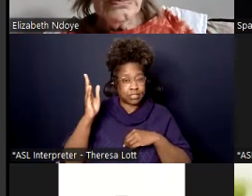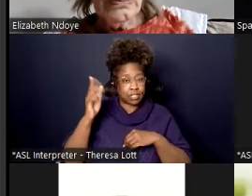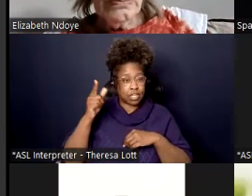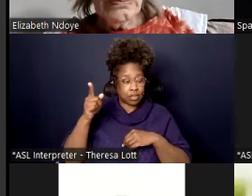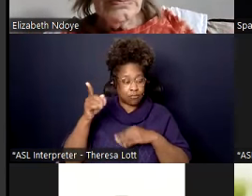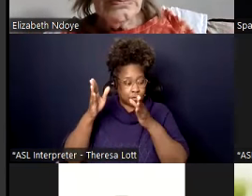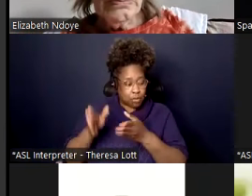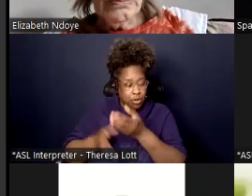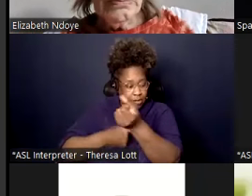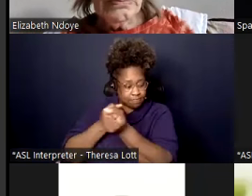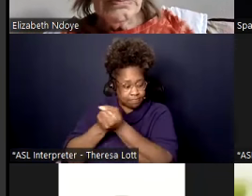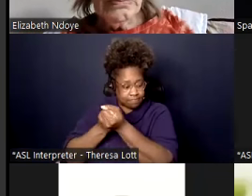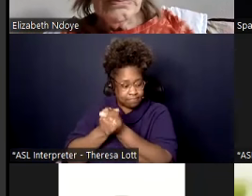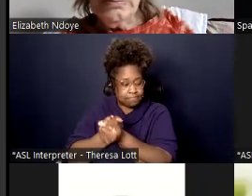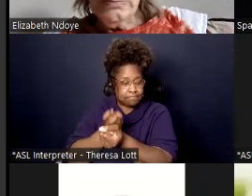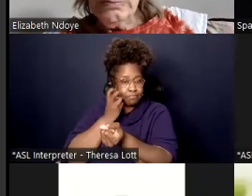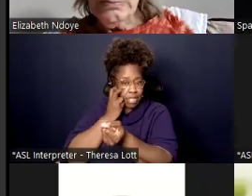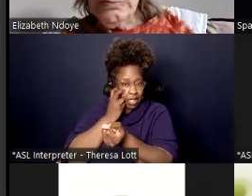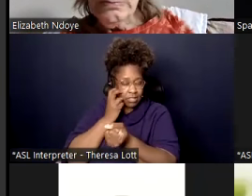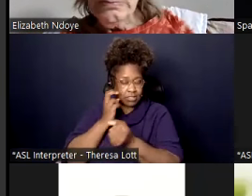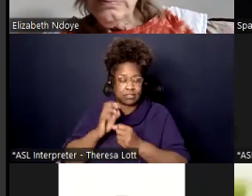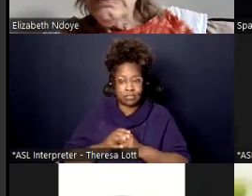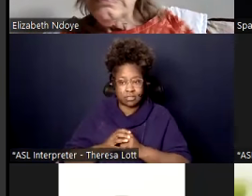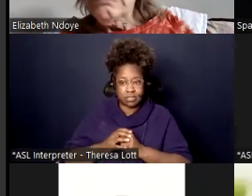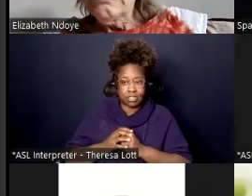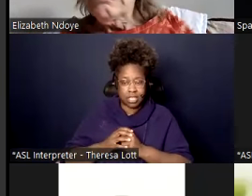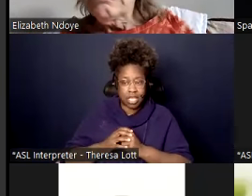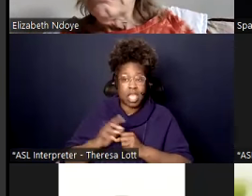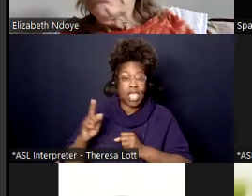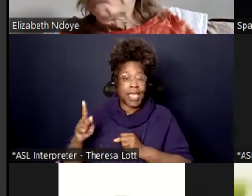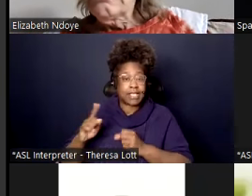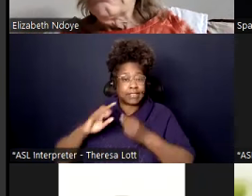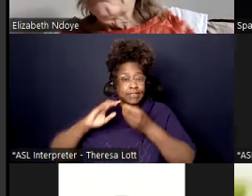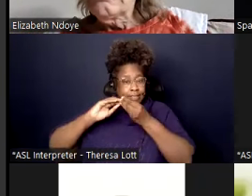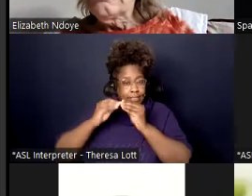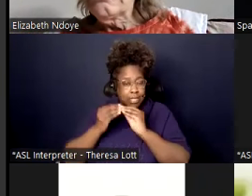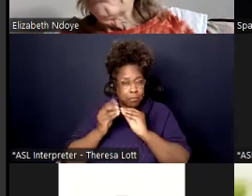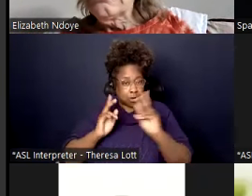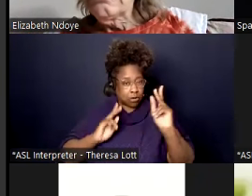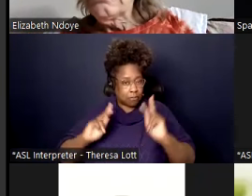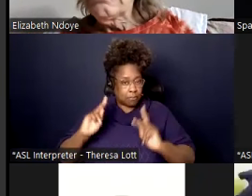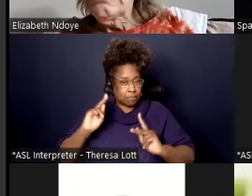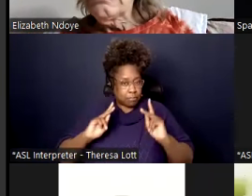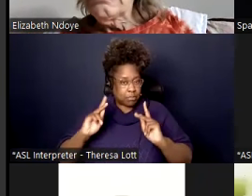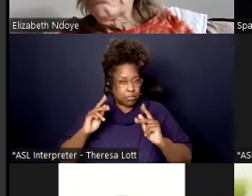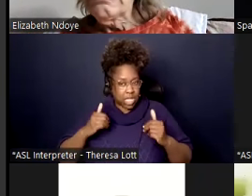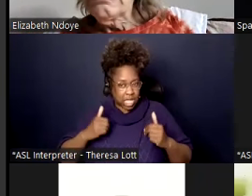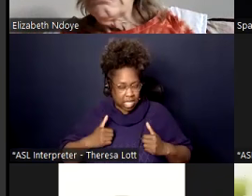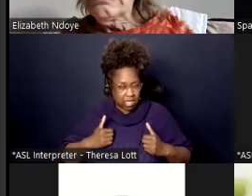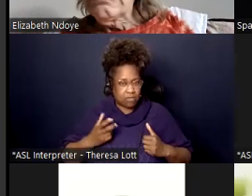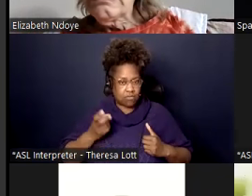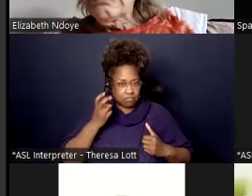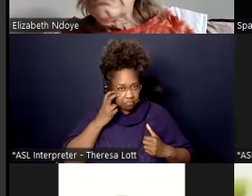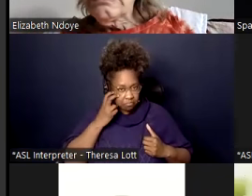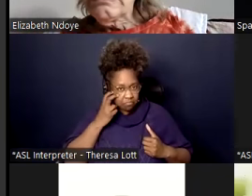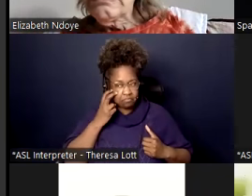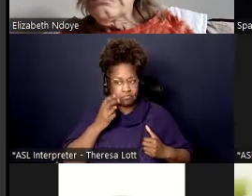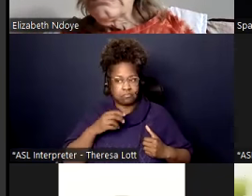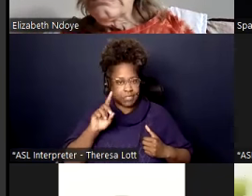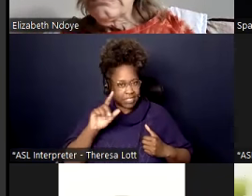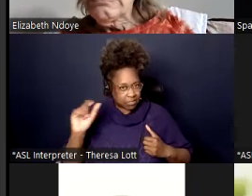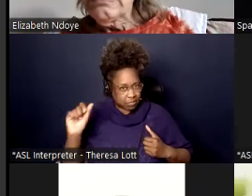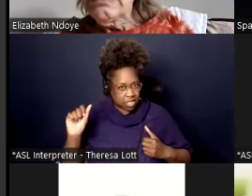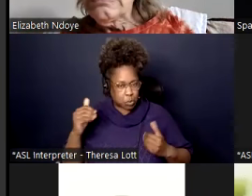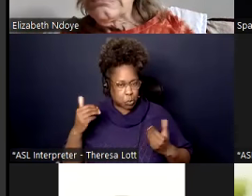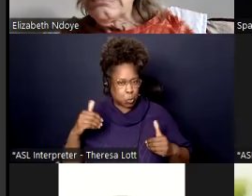for the blind, and the numbers that she was sharing in terms of people with, these kinds of disabilities were